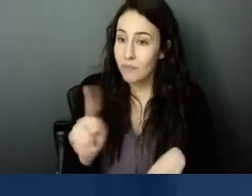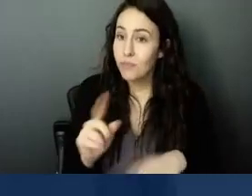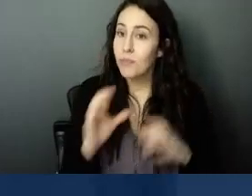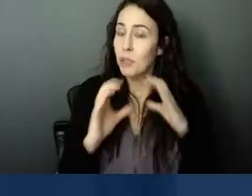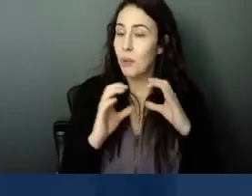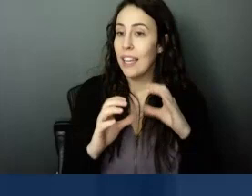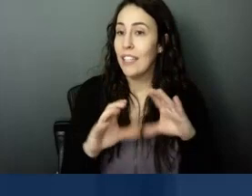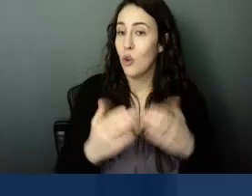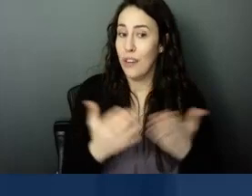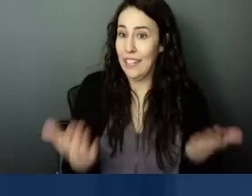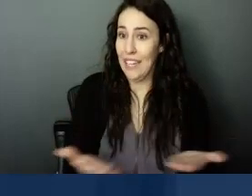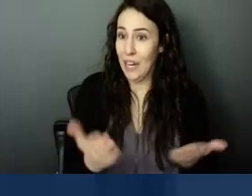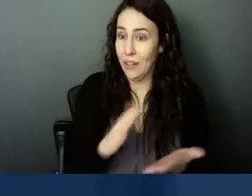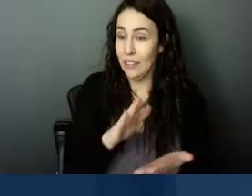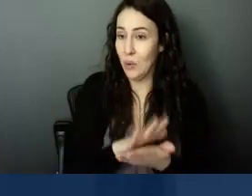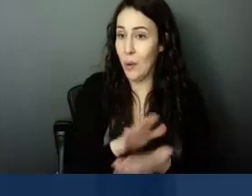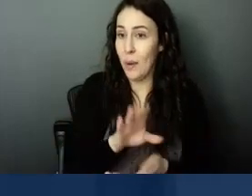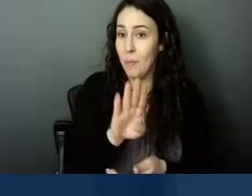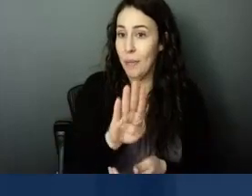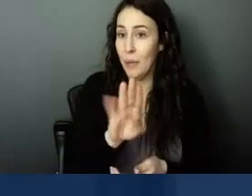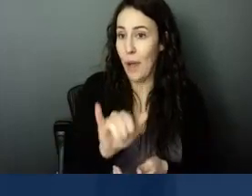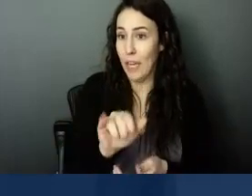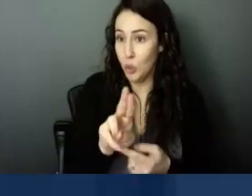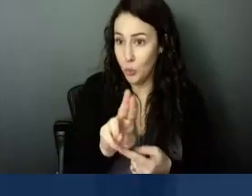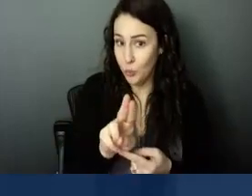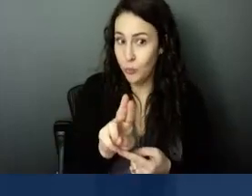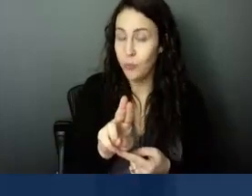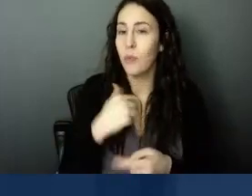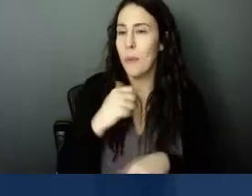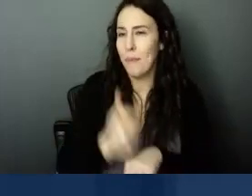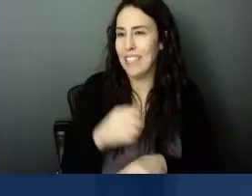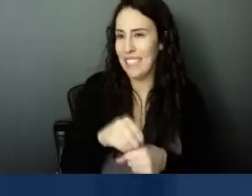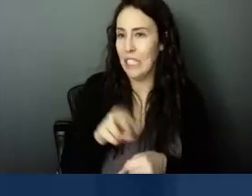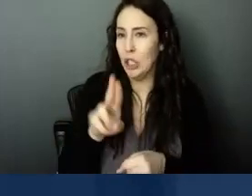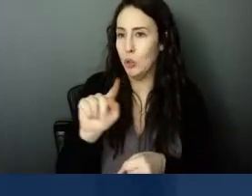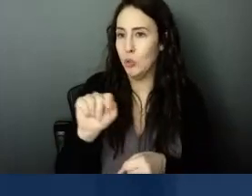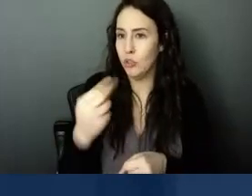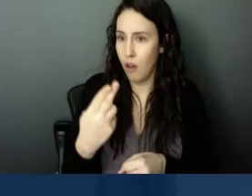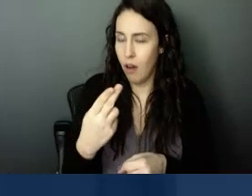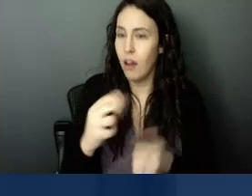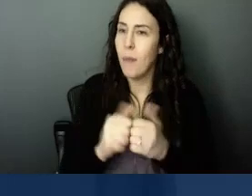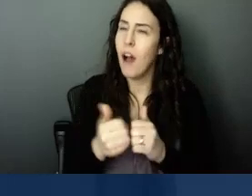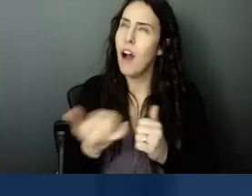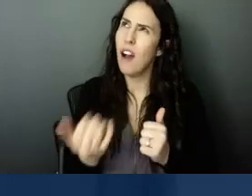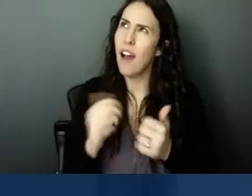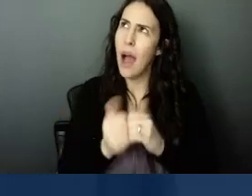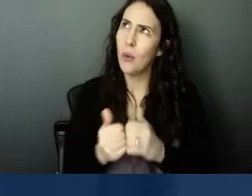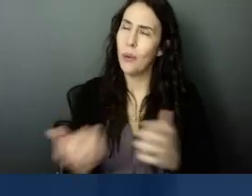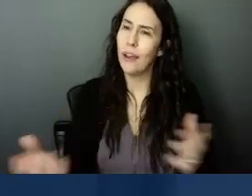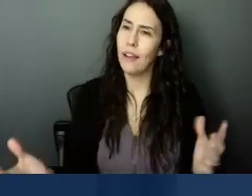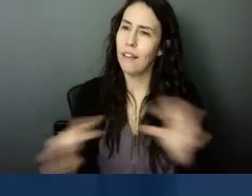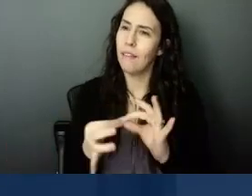So we're based out of Utah. But the idea was, well, how do we combine those two things? How do we combine the opportunity for students